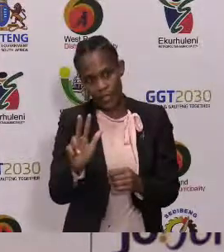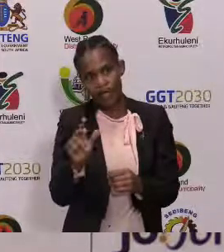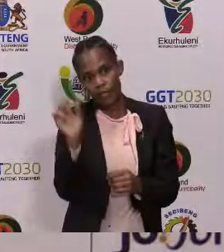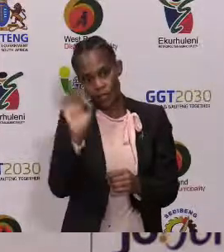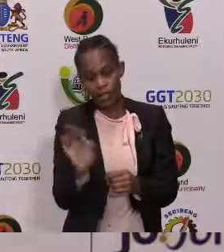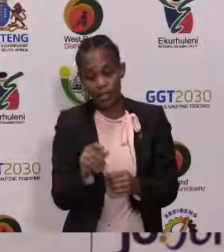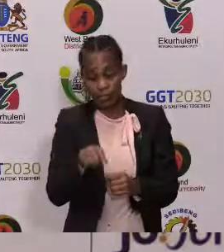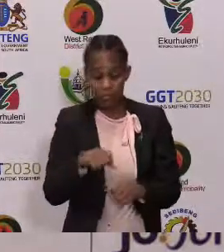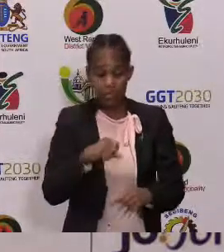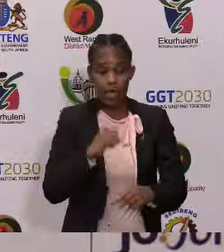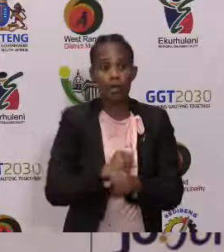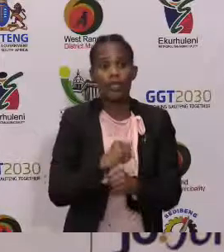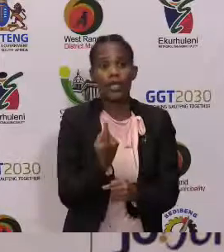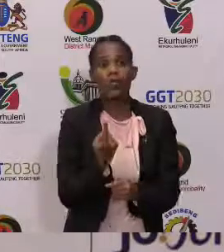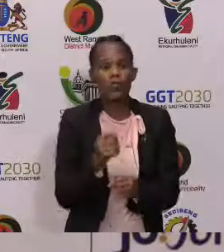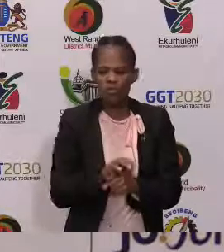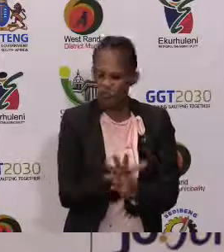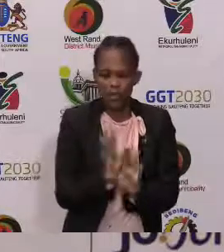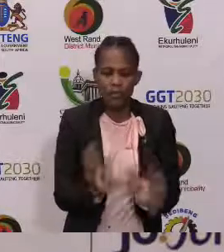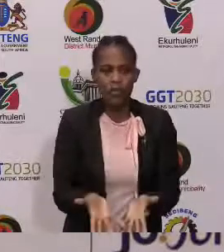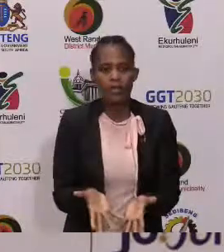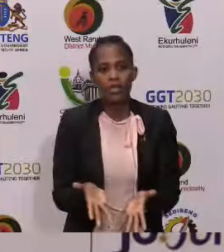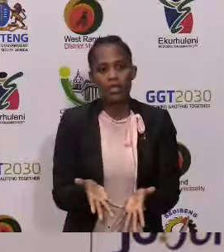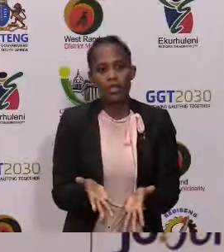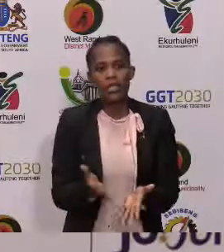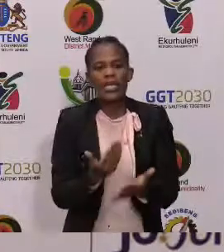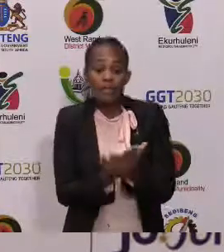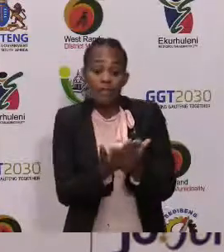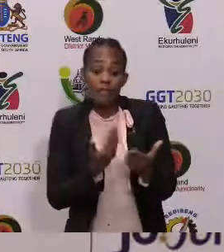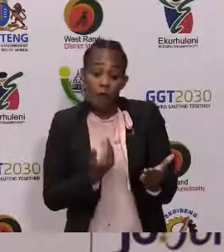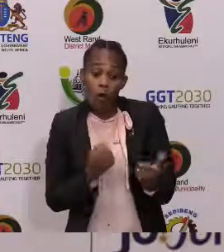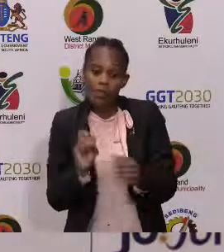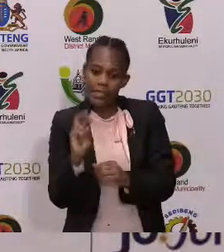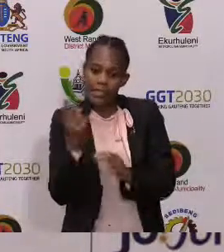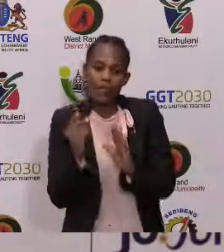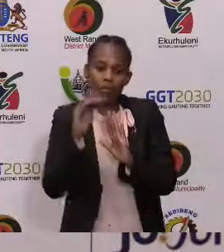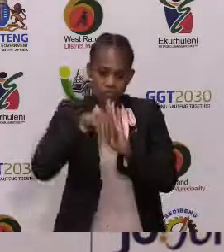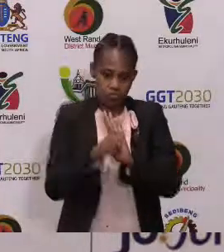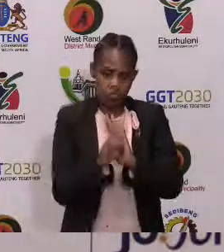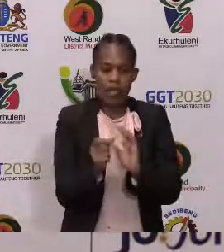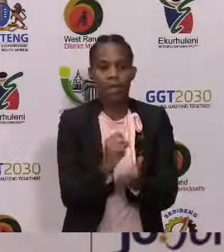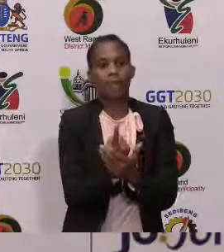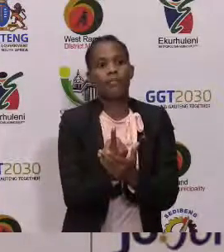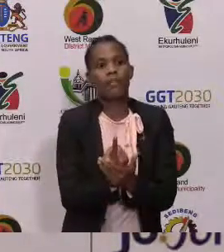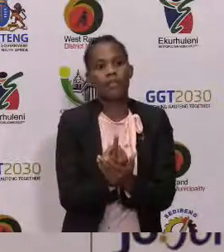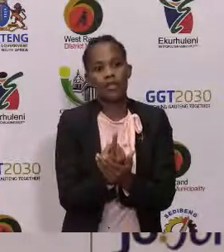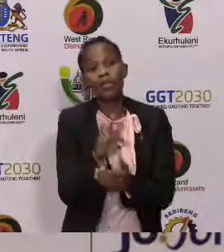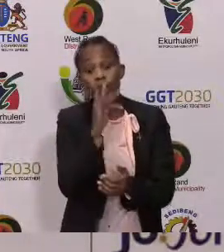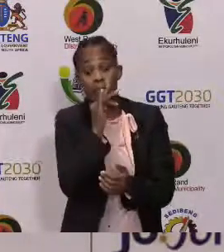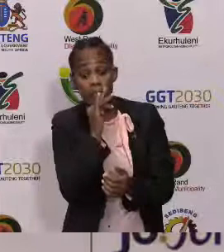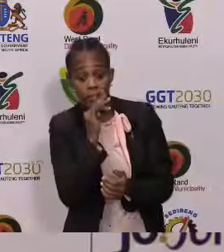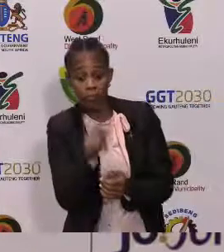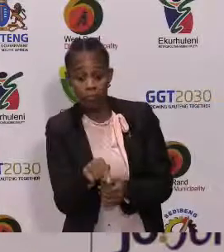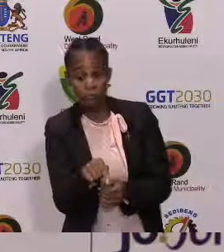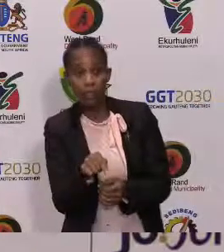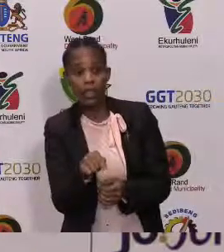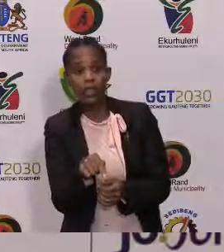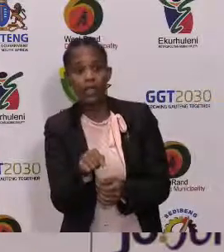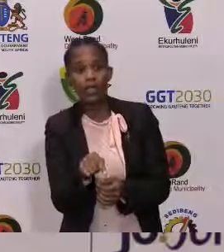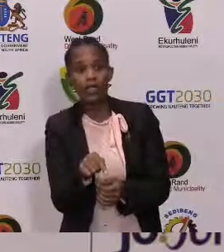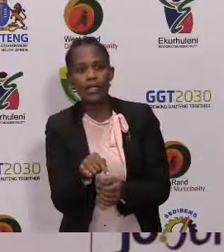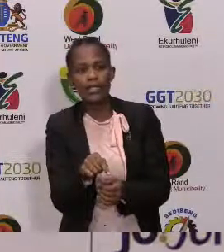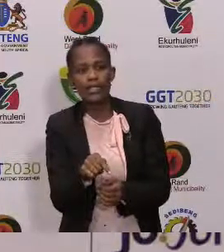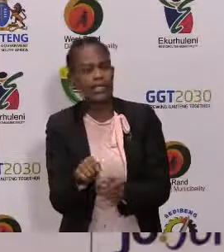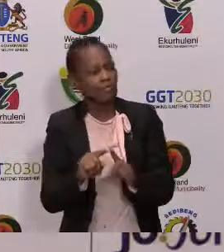in Gauteng were actually infected even before the second wave actually peaked. Interestingly, what we see is that there was absolutely